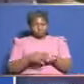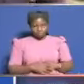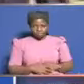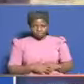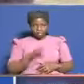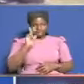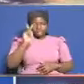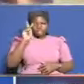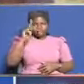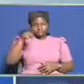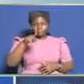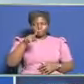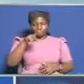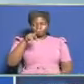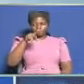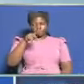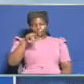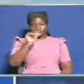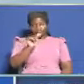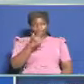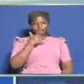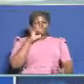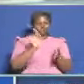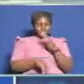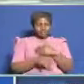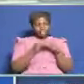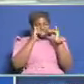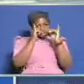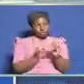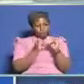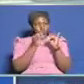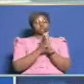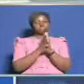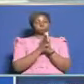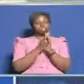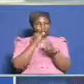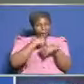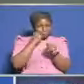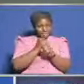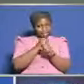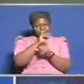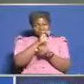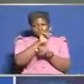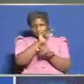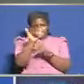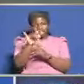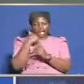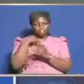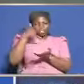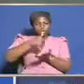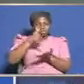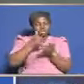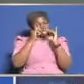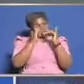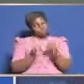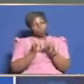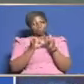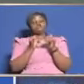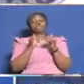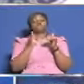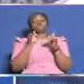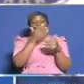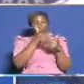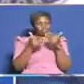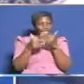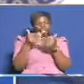Managing Director Rashid Salim says the newly refurbished tug jetty's design has incorporated modern structural and utilities